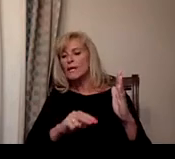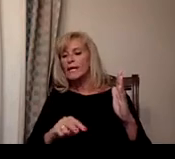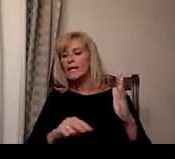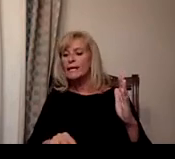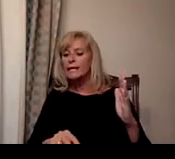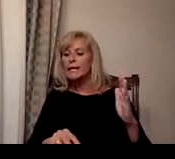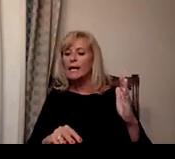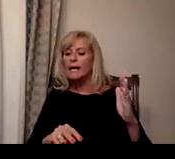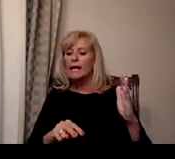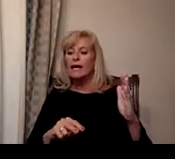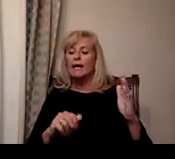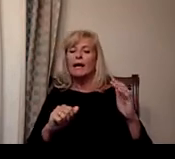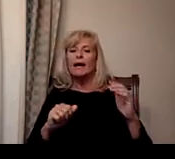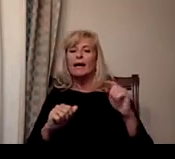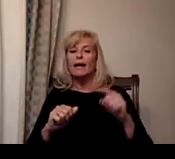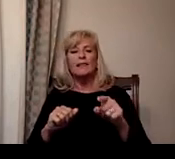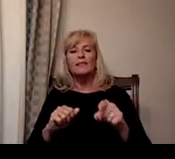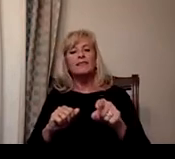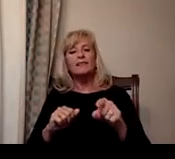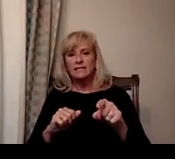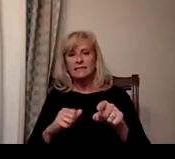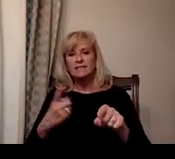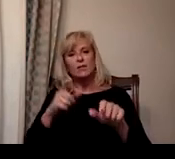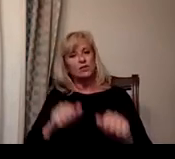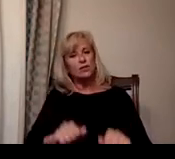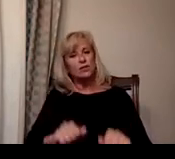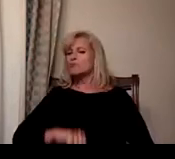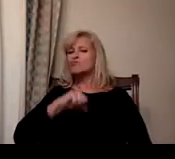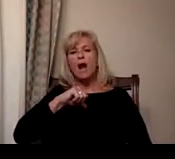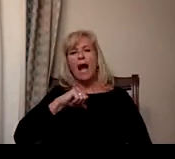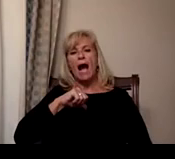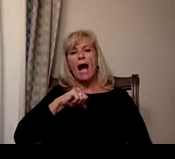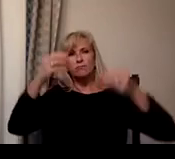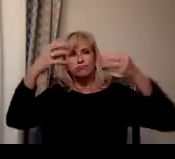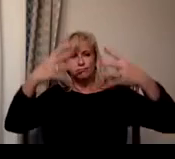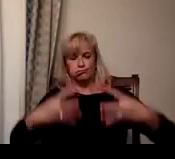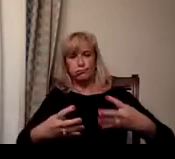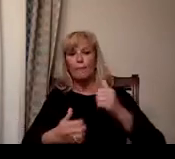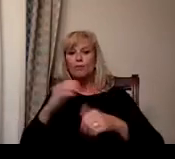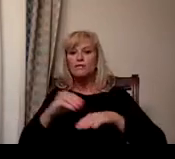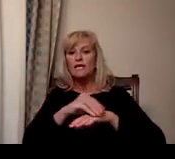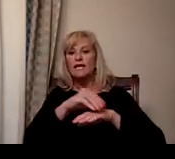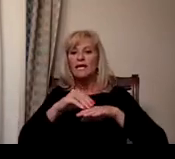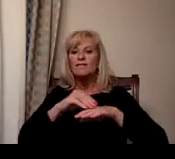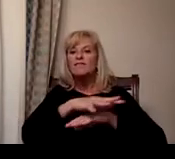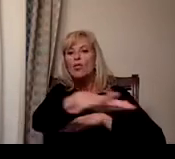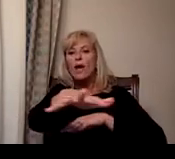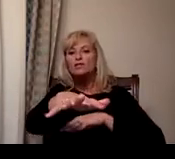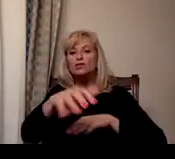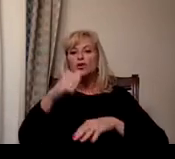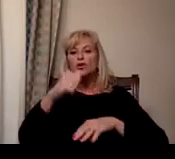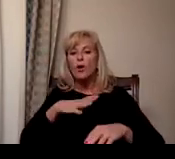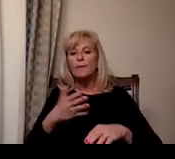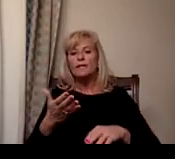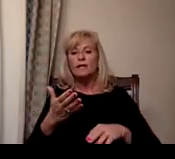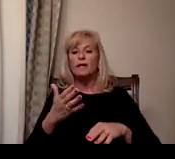mean, this is something that she can be extremely proud of. Most influential woman former board